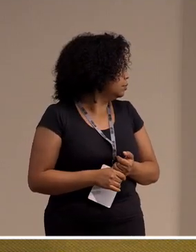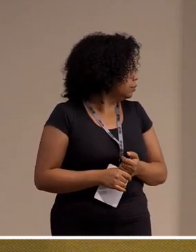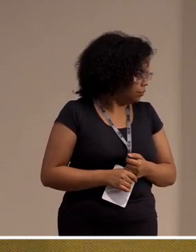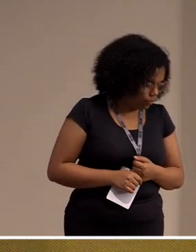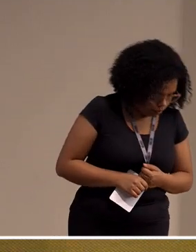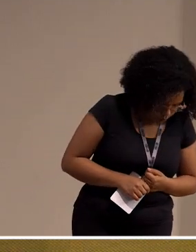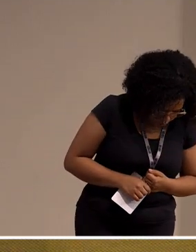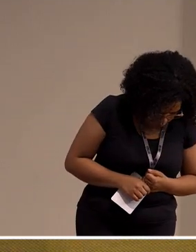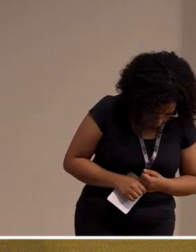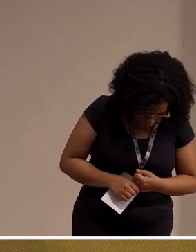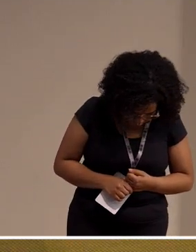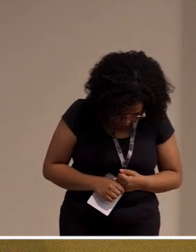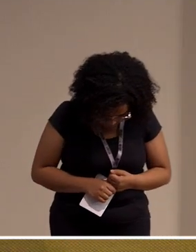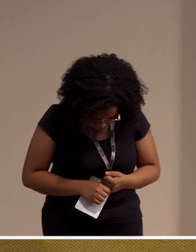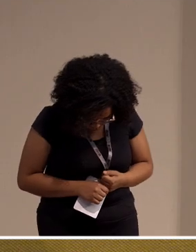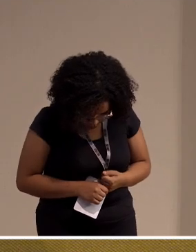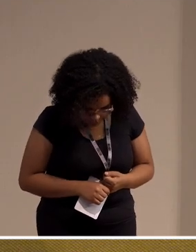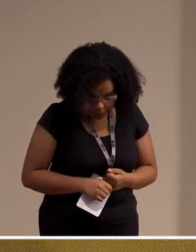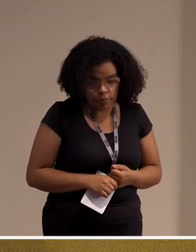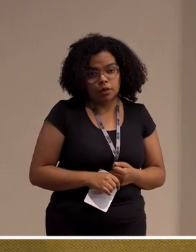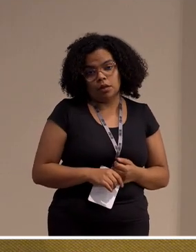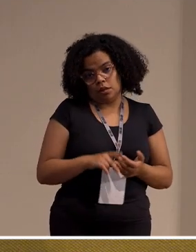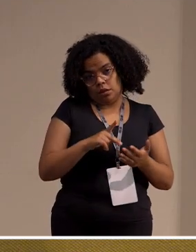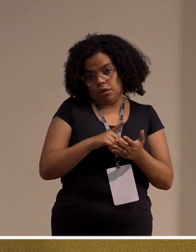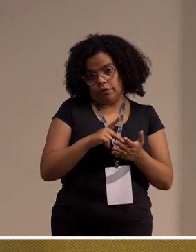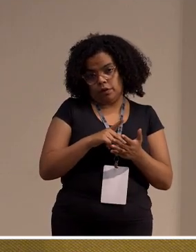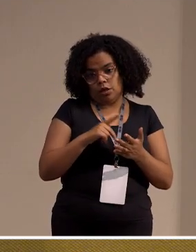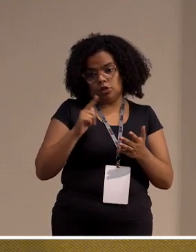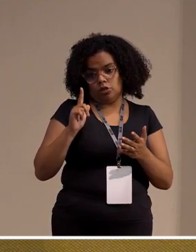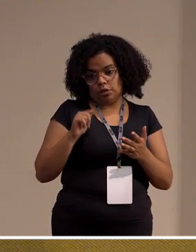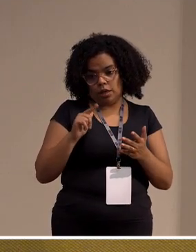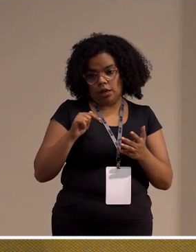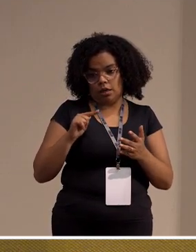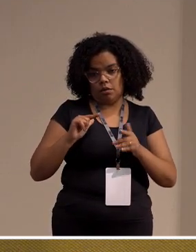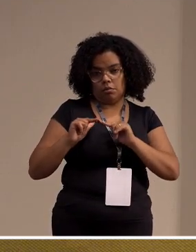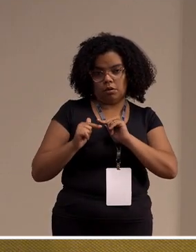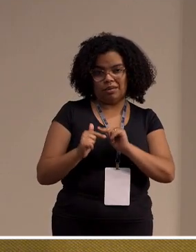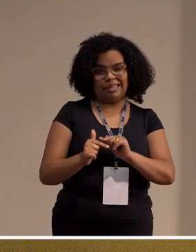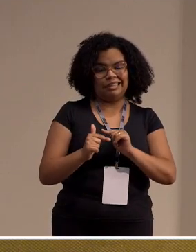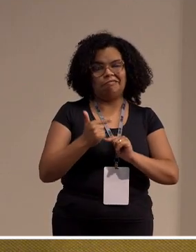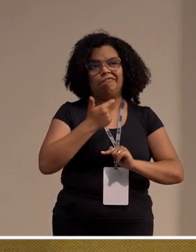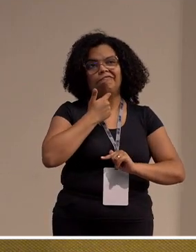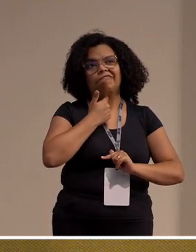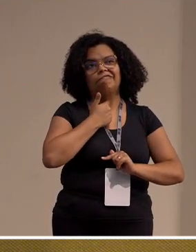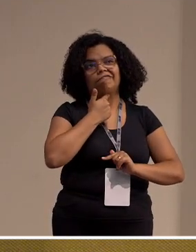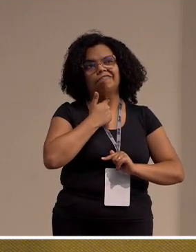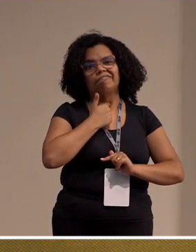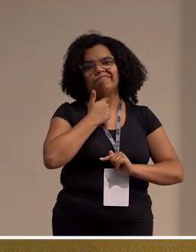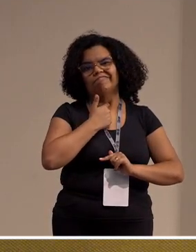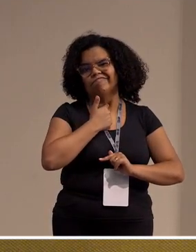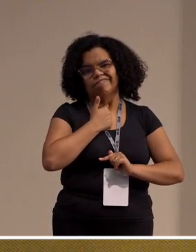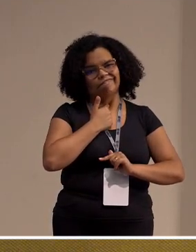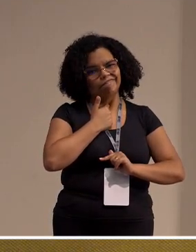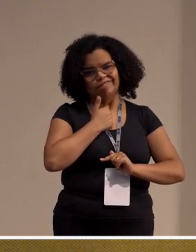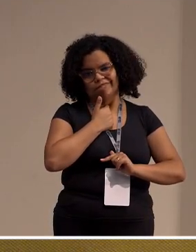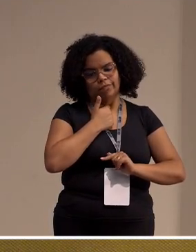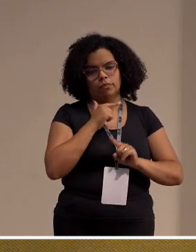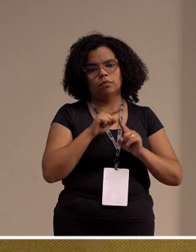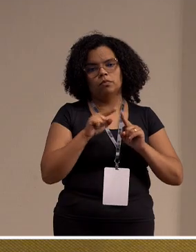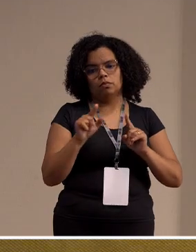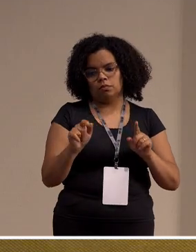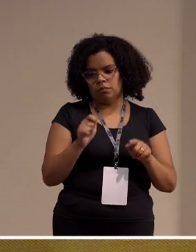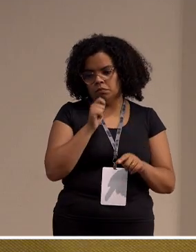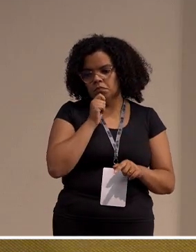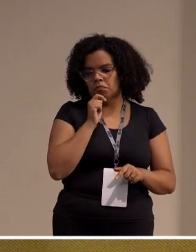And it's an undesirable legacy of the era of enslavement, but it's very durable. And it